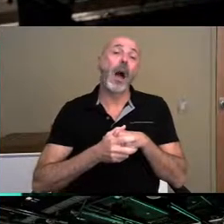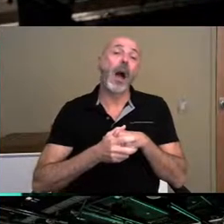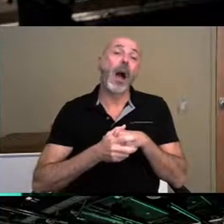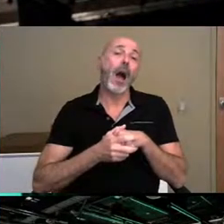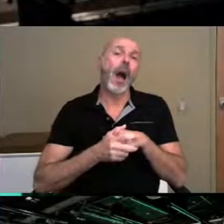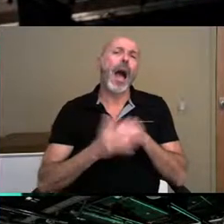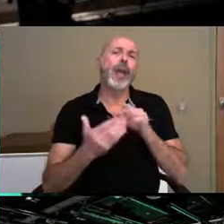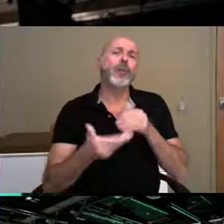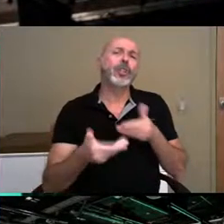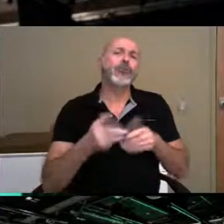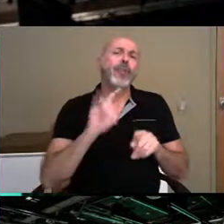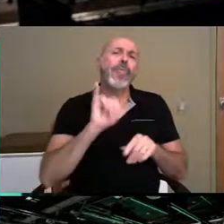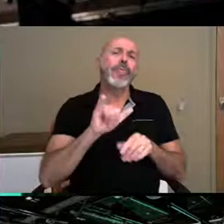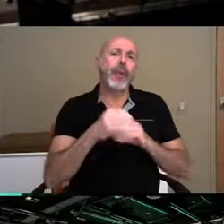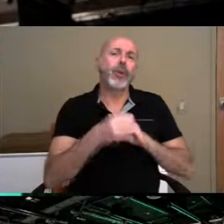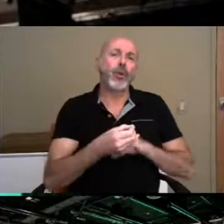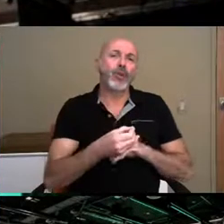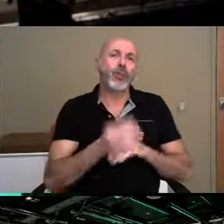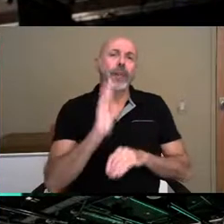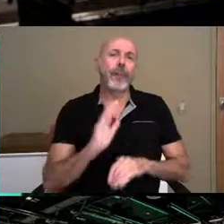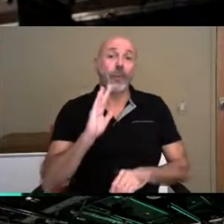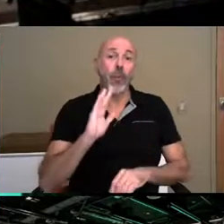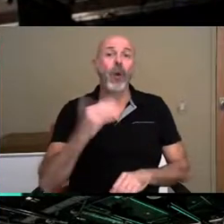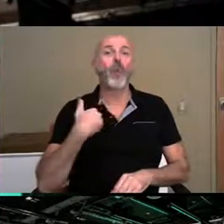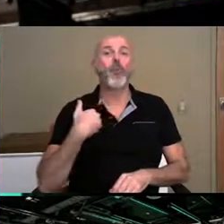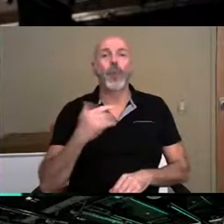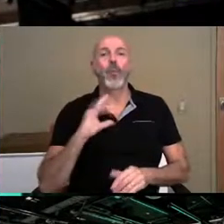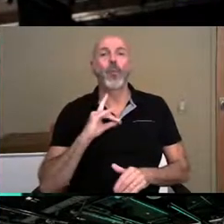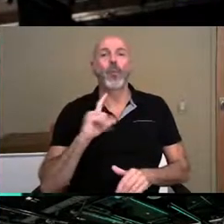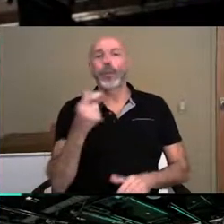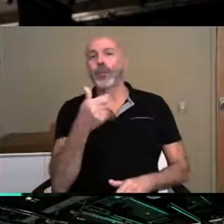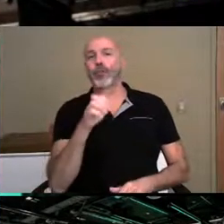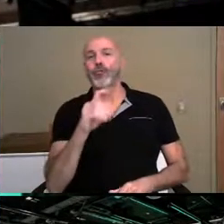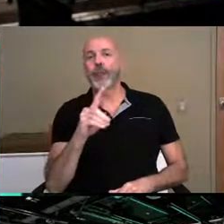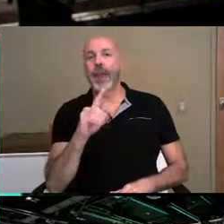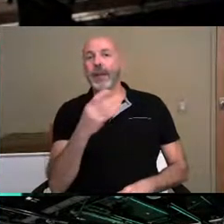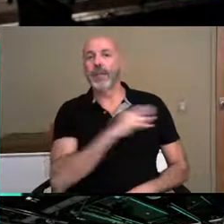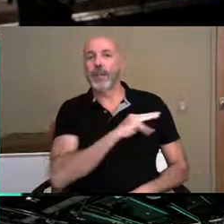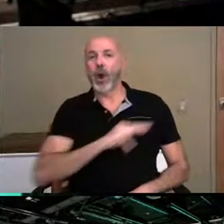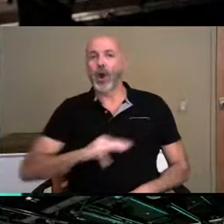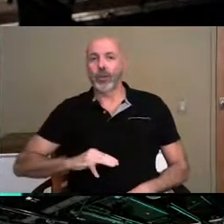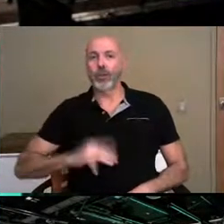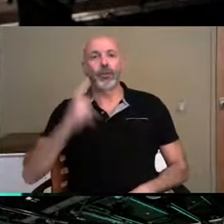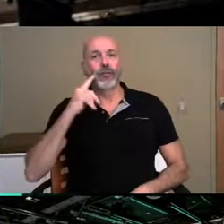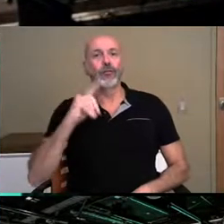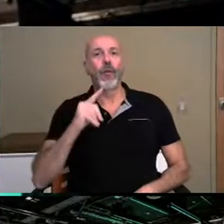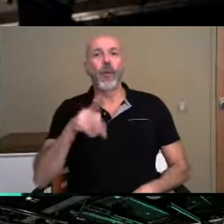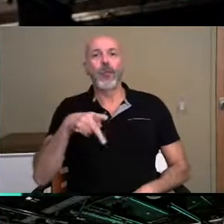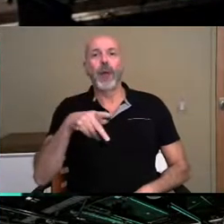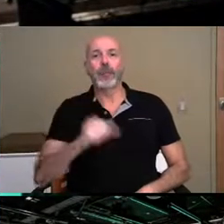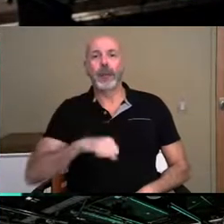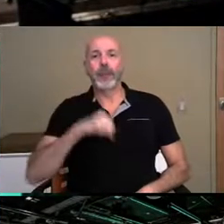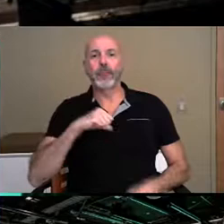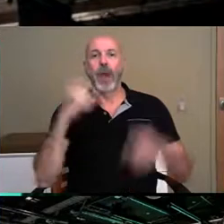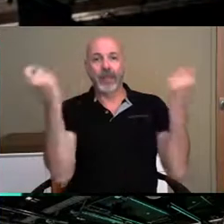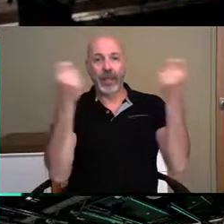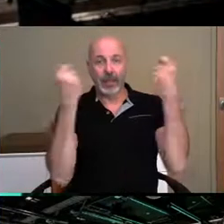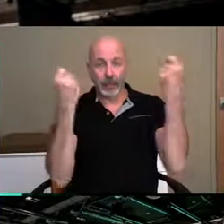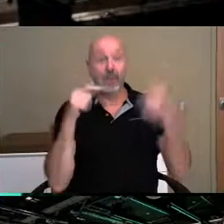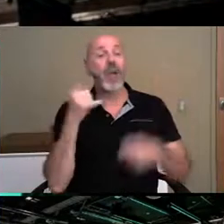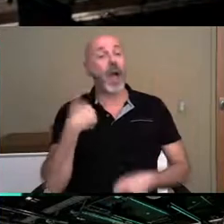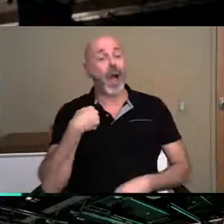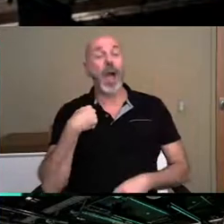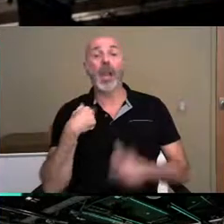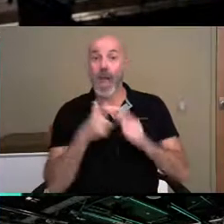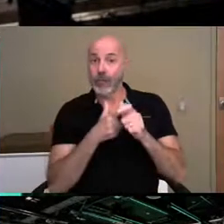back when Brandon and I were the celebrity grand marshals for the Palm Springs Pride Festival. And I did their 5K